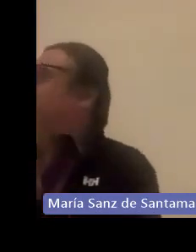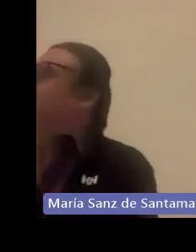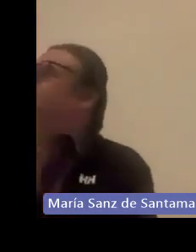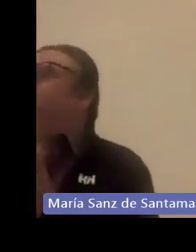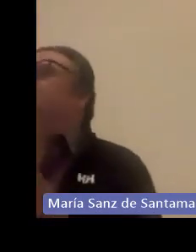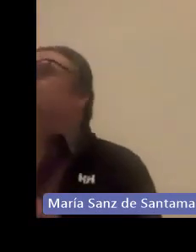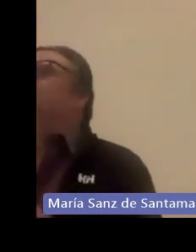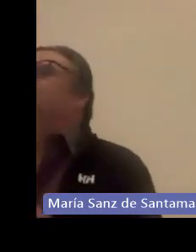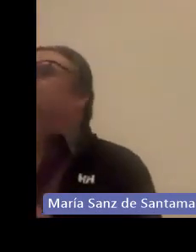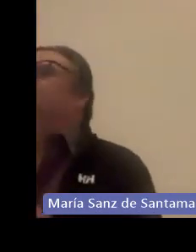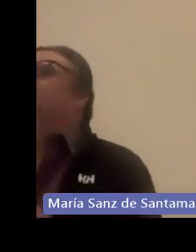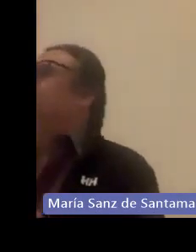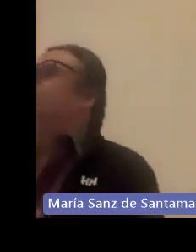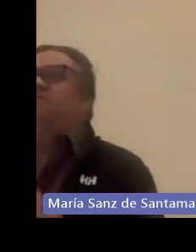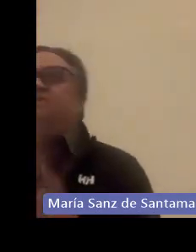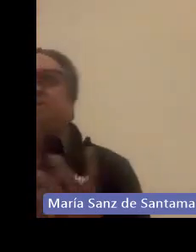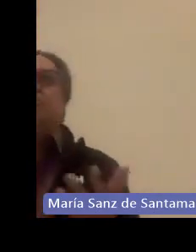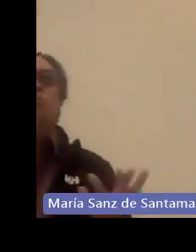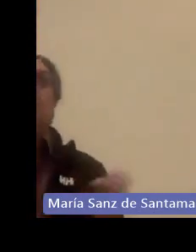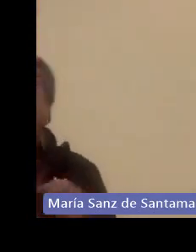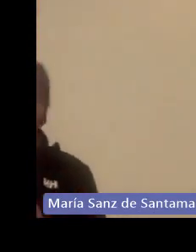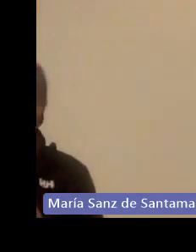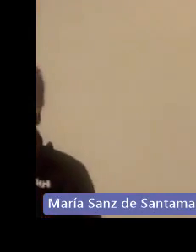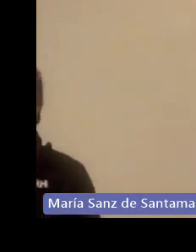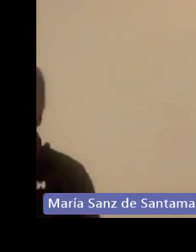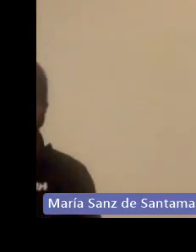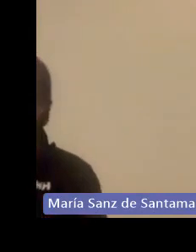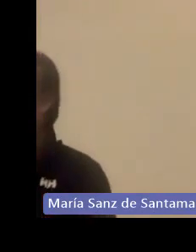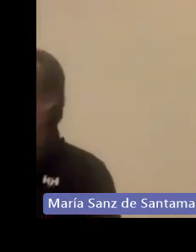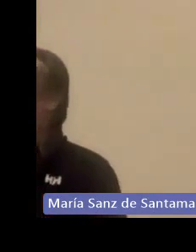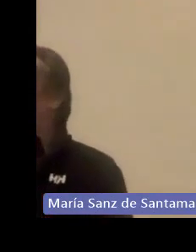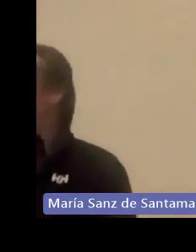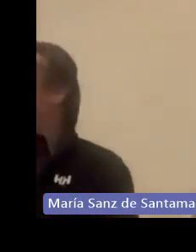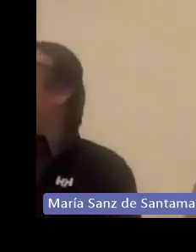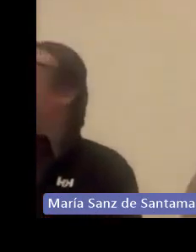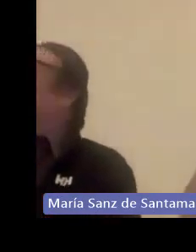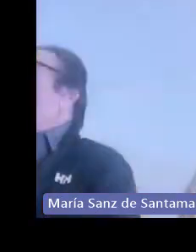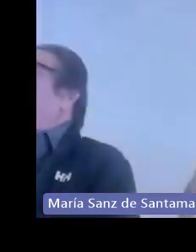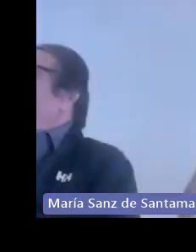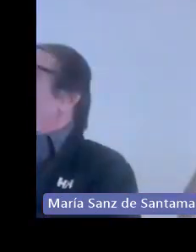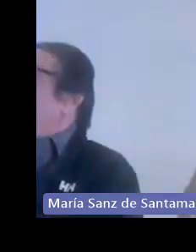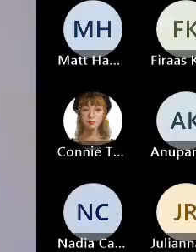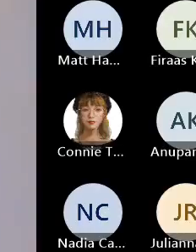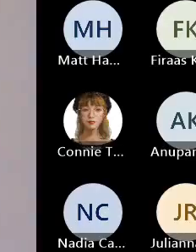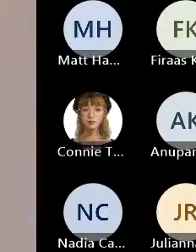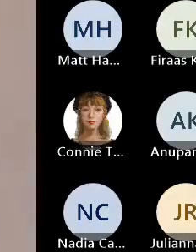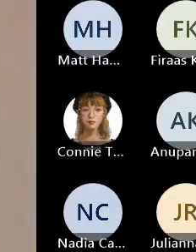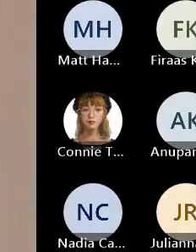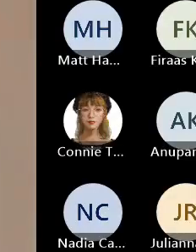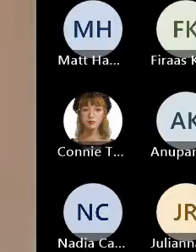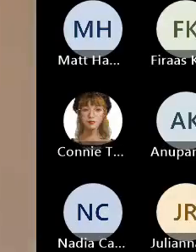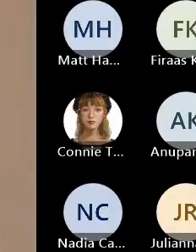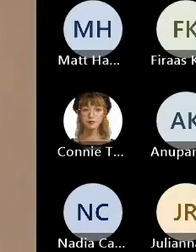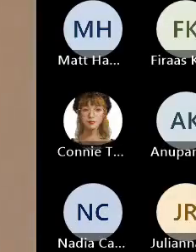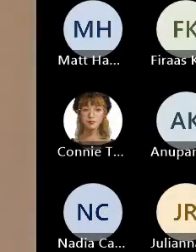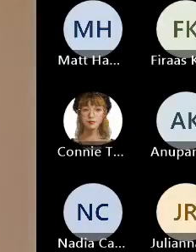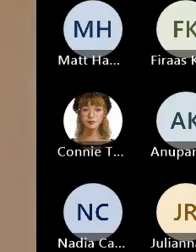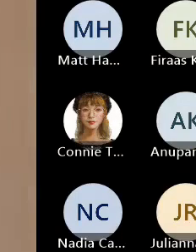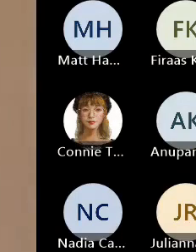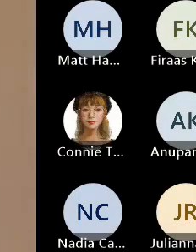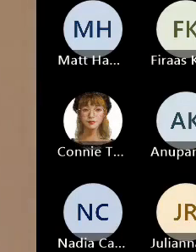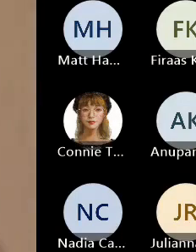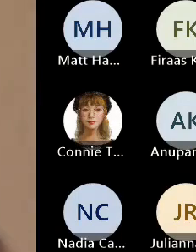a formal break at this point, we are going to continue with Matt Hawthorne. Matt is coming to us from the UK,